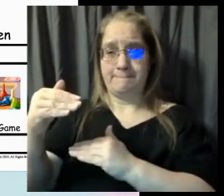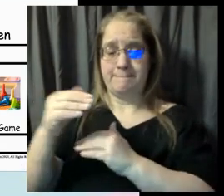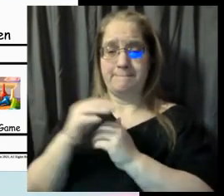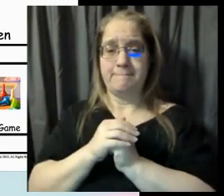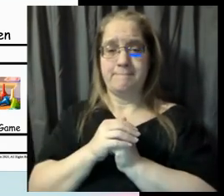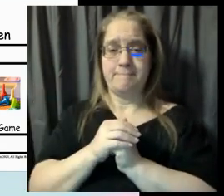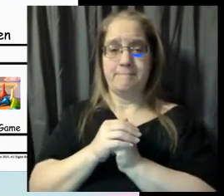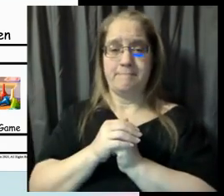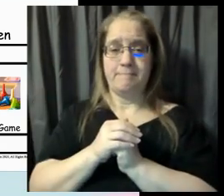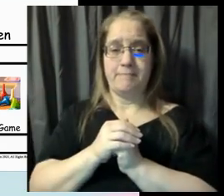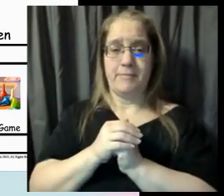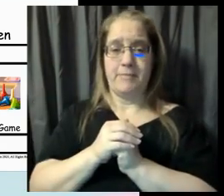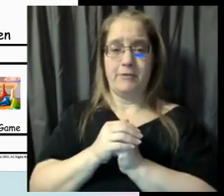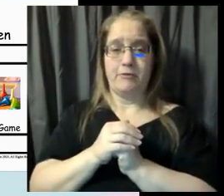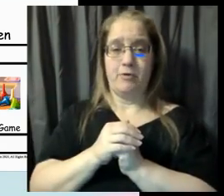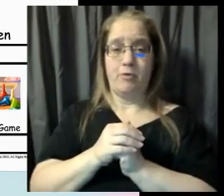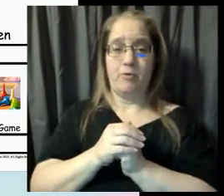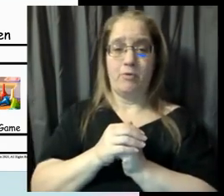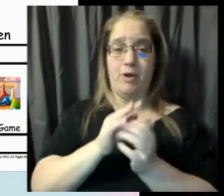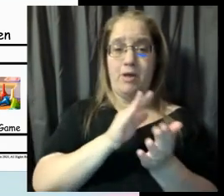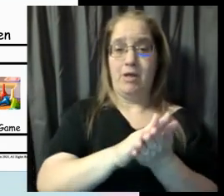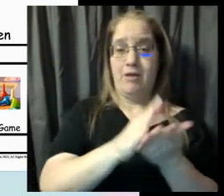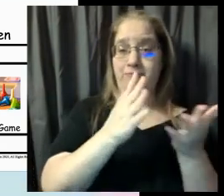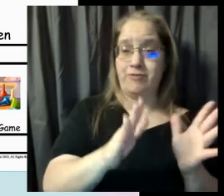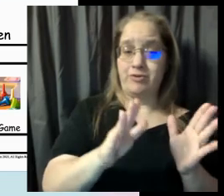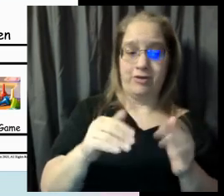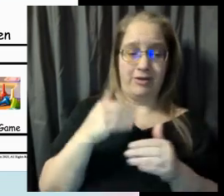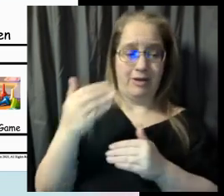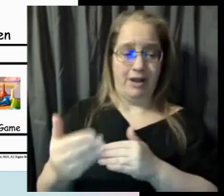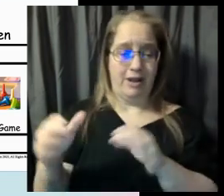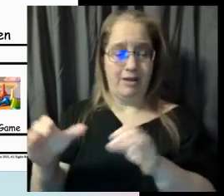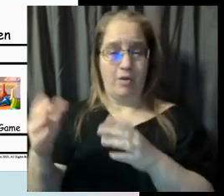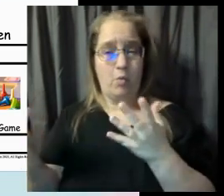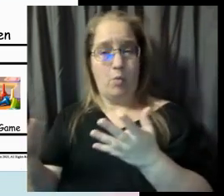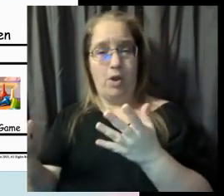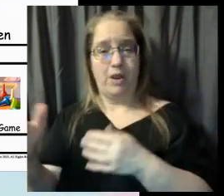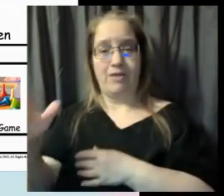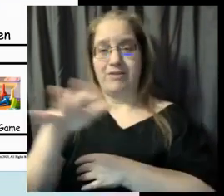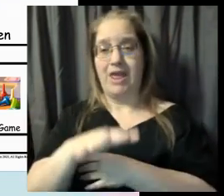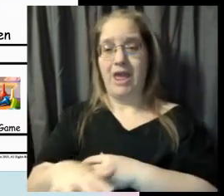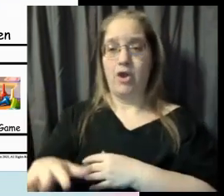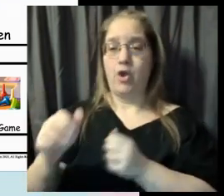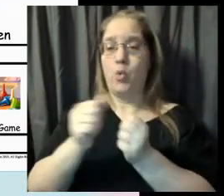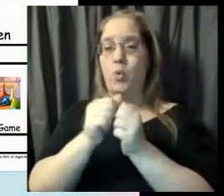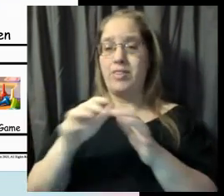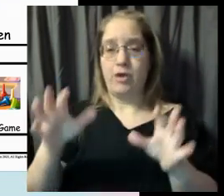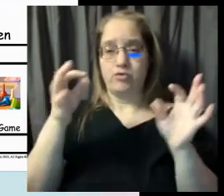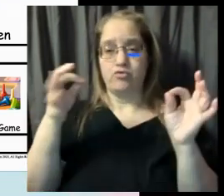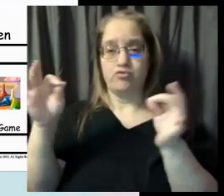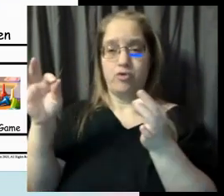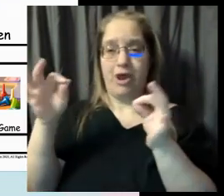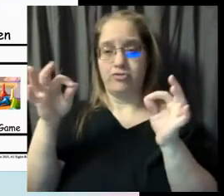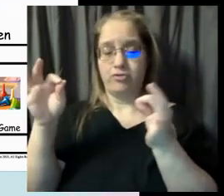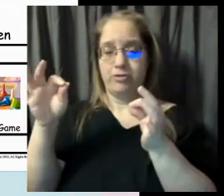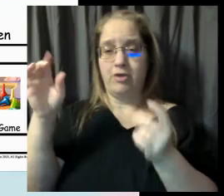other activities are coming up after that. And having a space free of distractions and